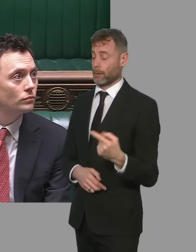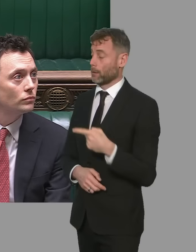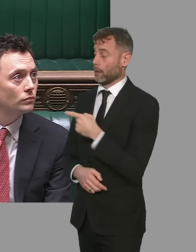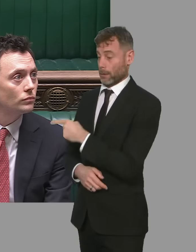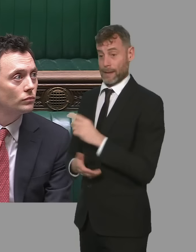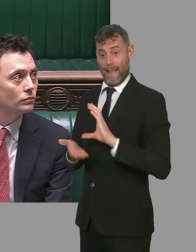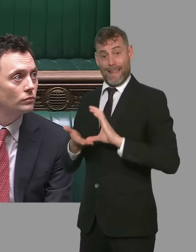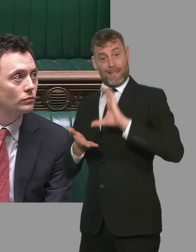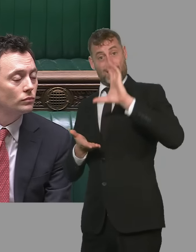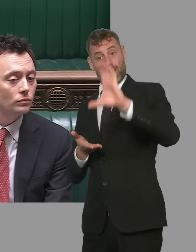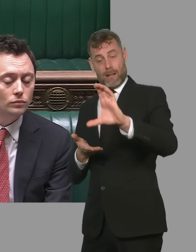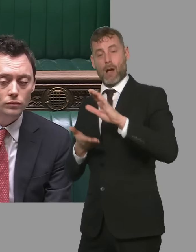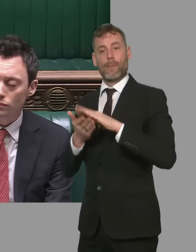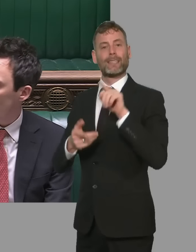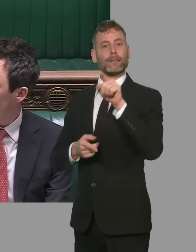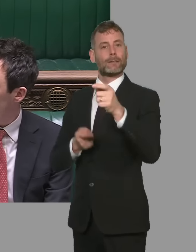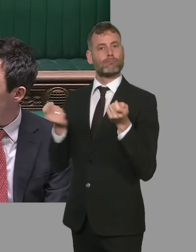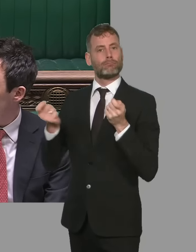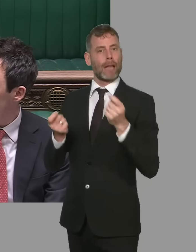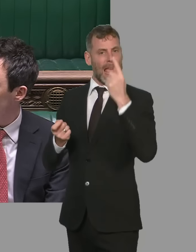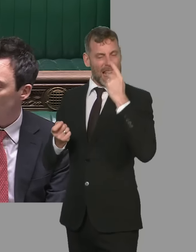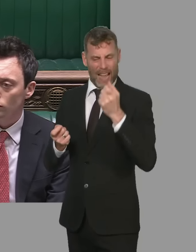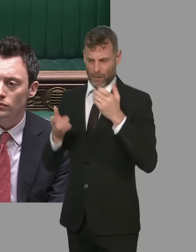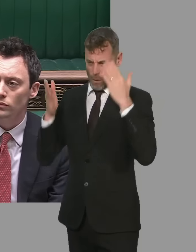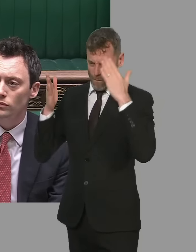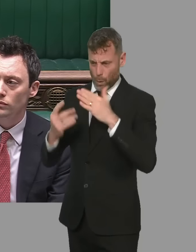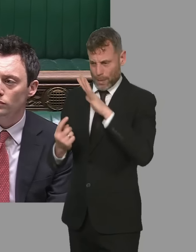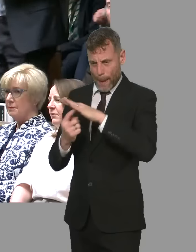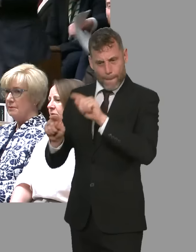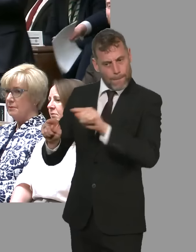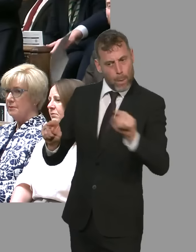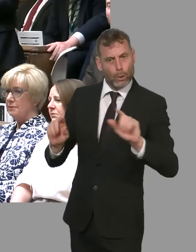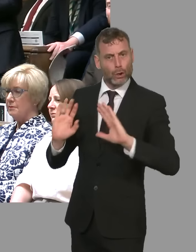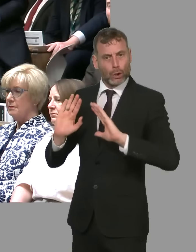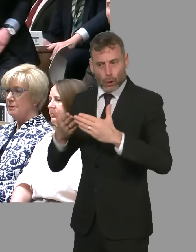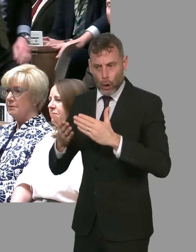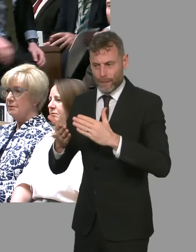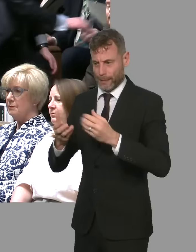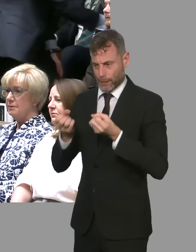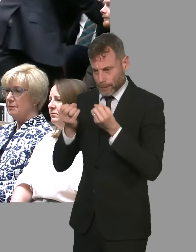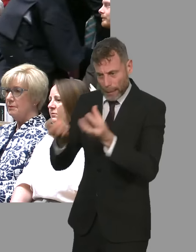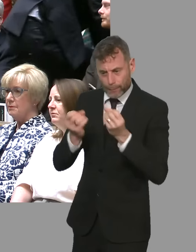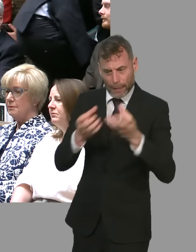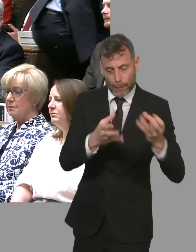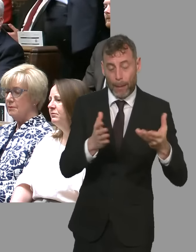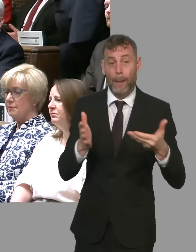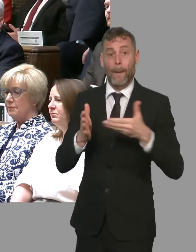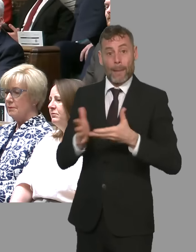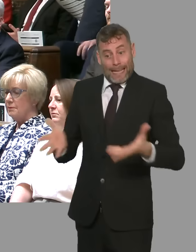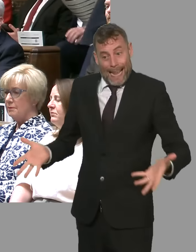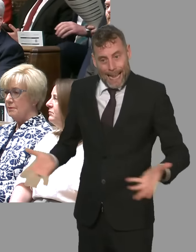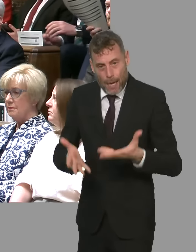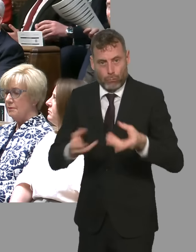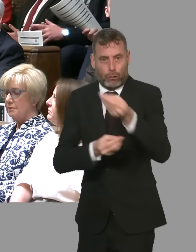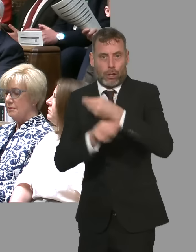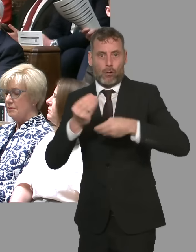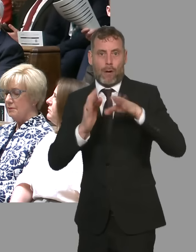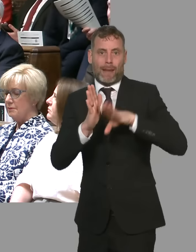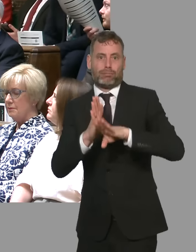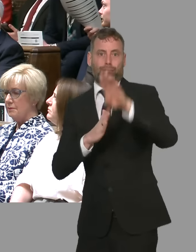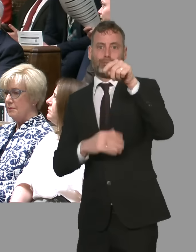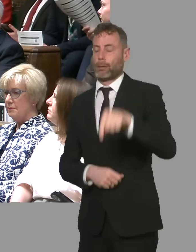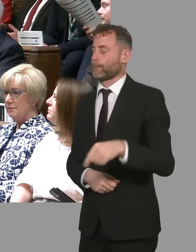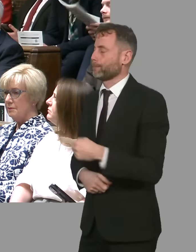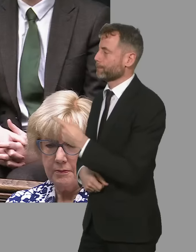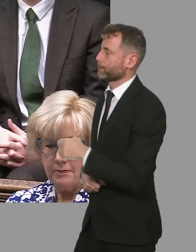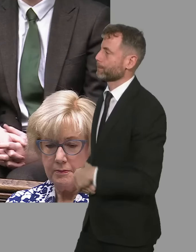transformation of public services and promoting economic growth. Douglas McAllister. Thank you, Mr. Speaker. The £379 million